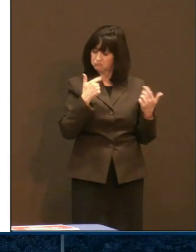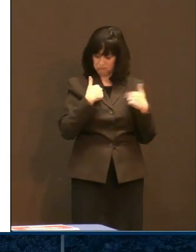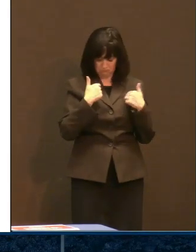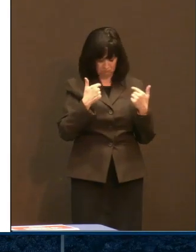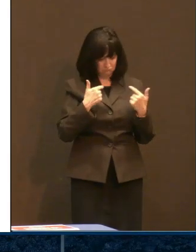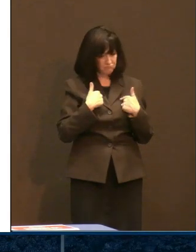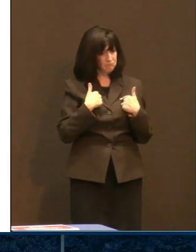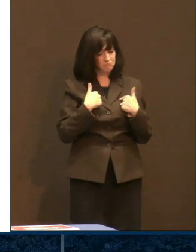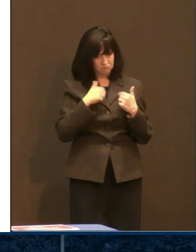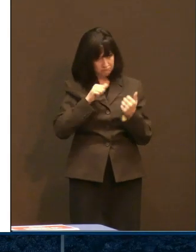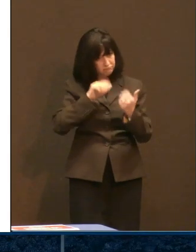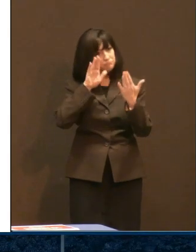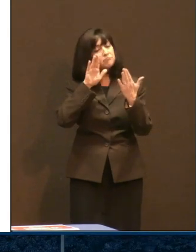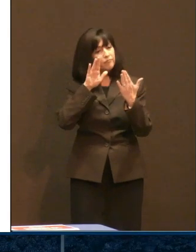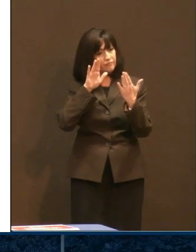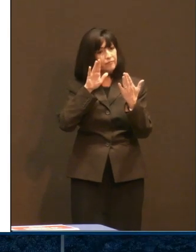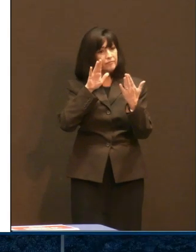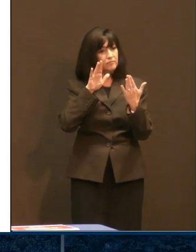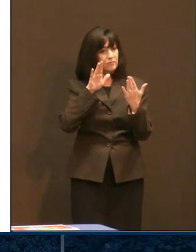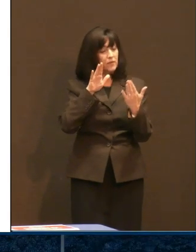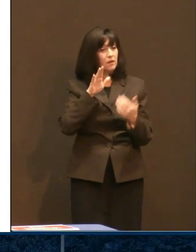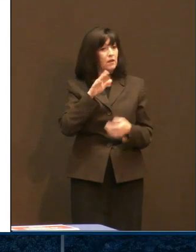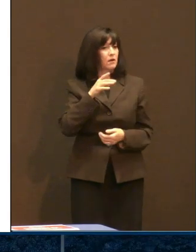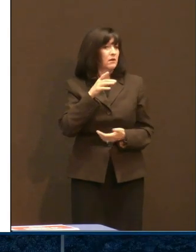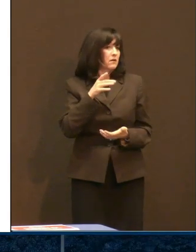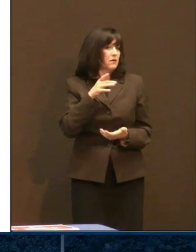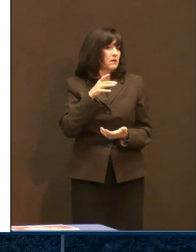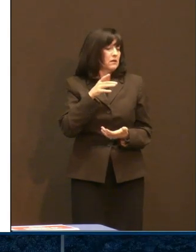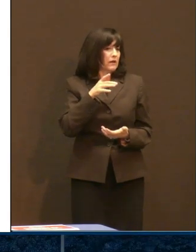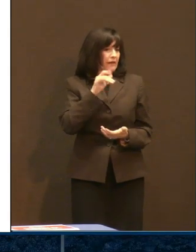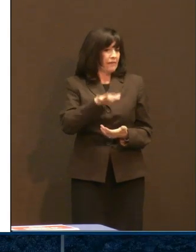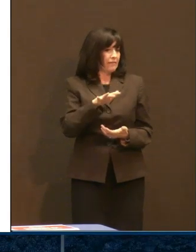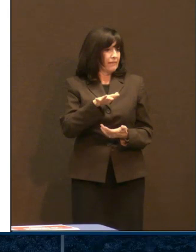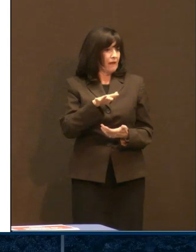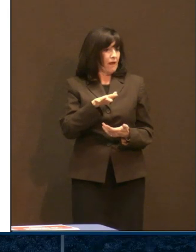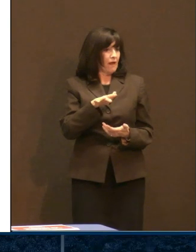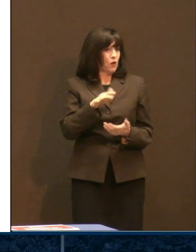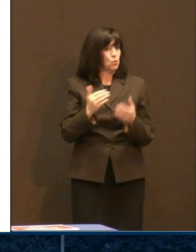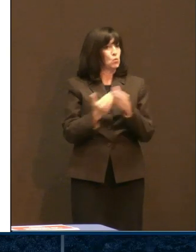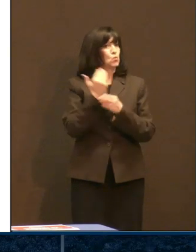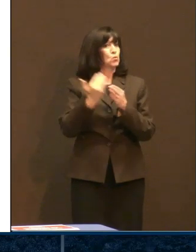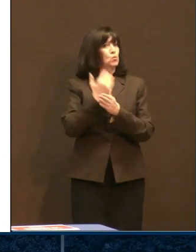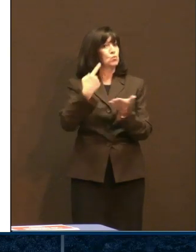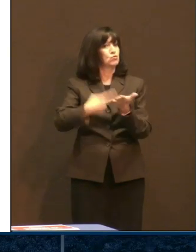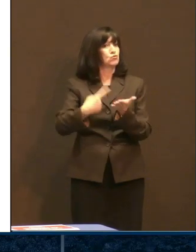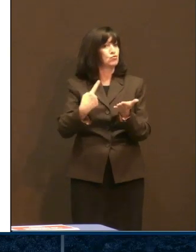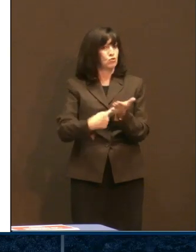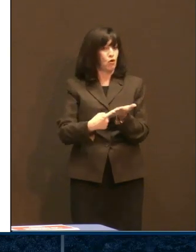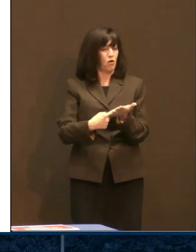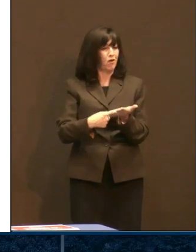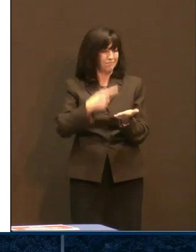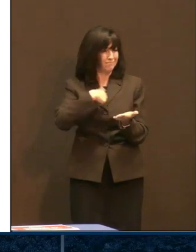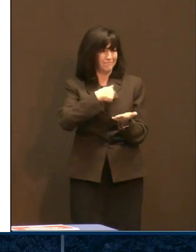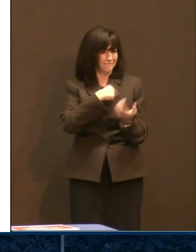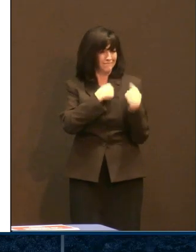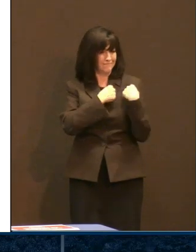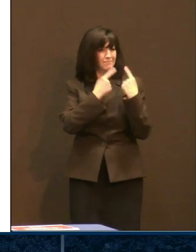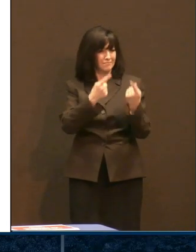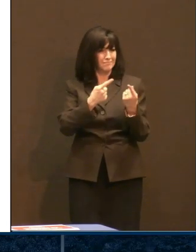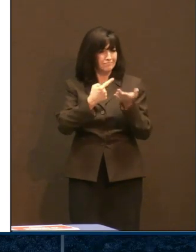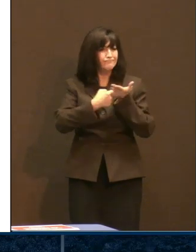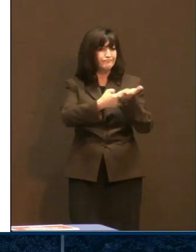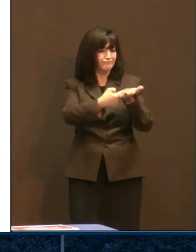It's that measure, and they raised it, and it's not a new conversation. We have regular conference calls